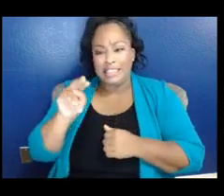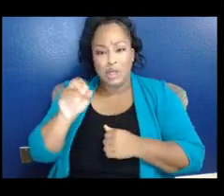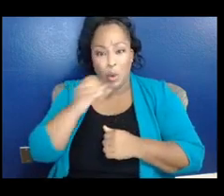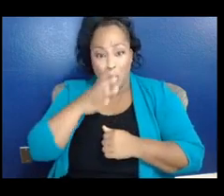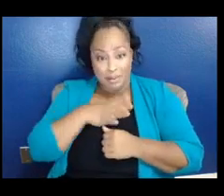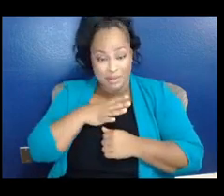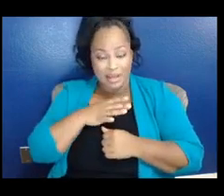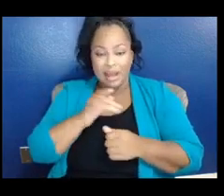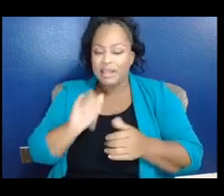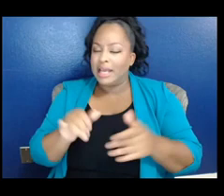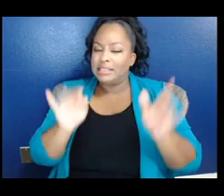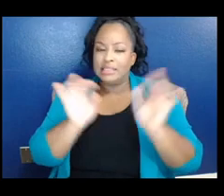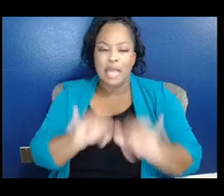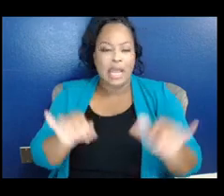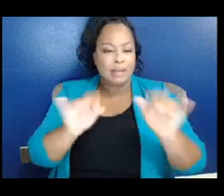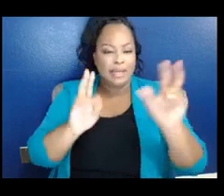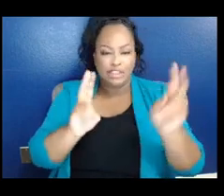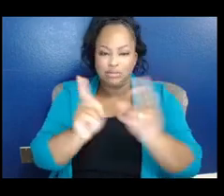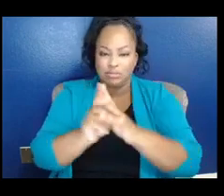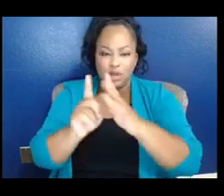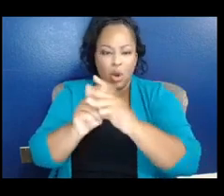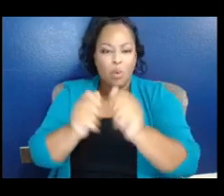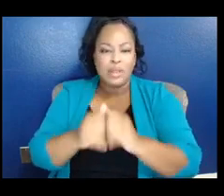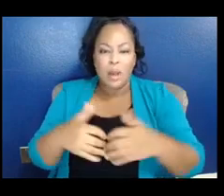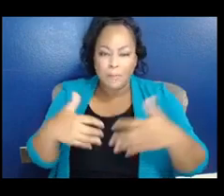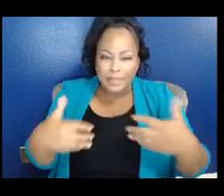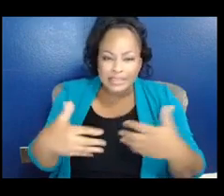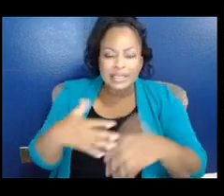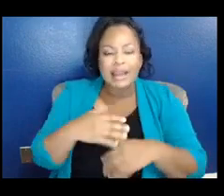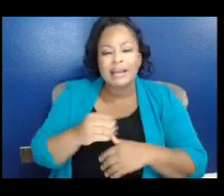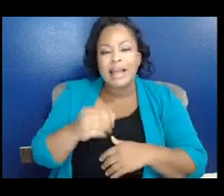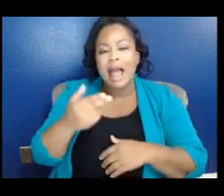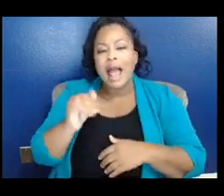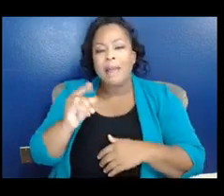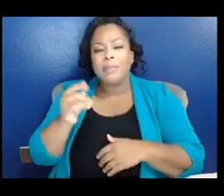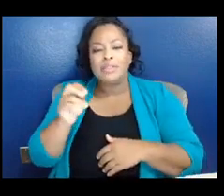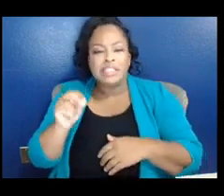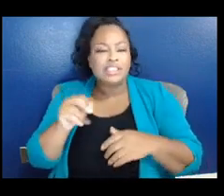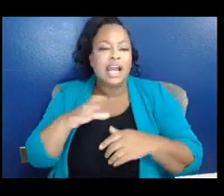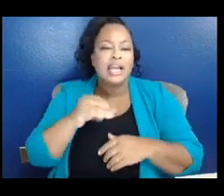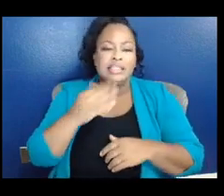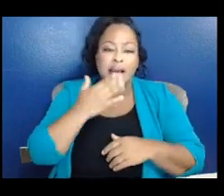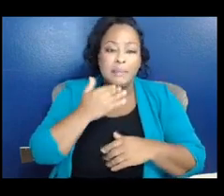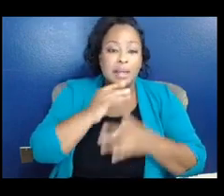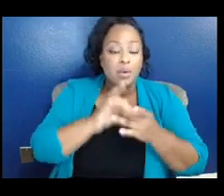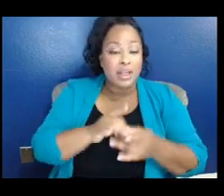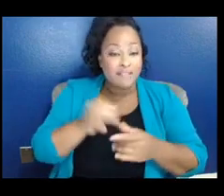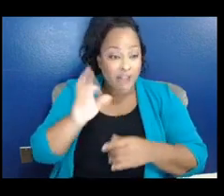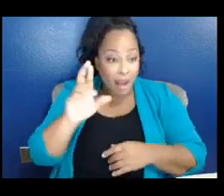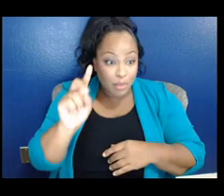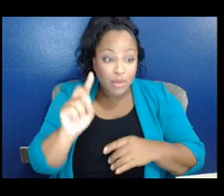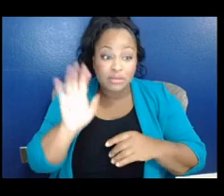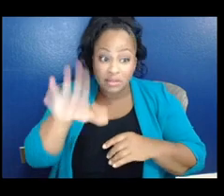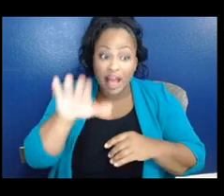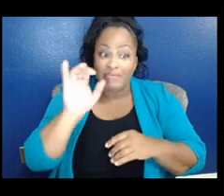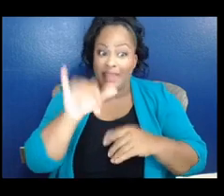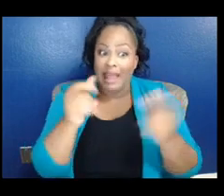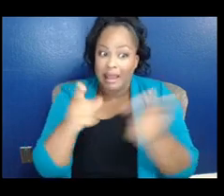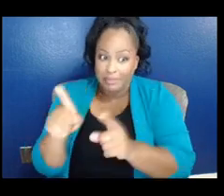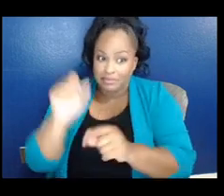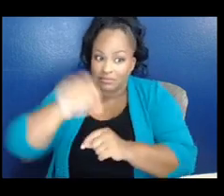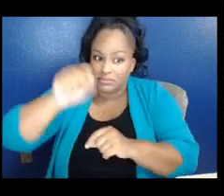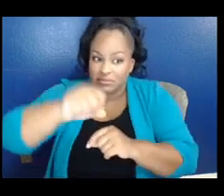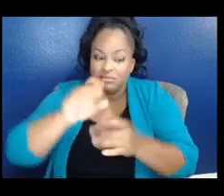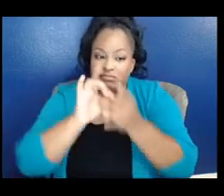women with these same that talks about these same issues of obesity and hypertension and diabetes when it comes to fibroids. So it is a